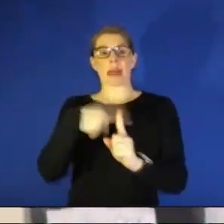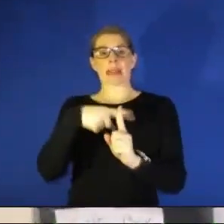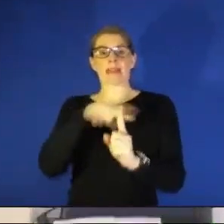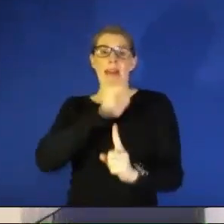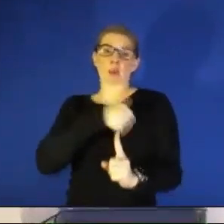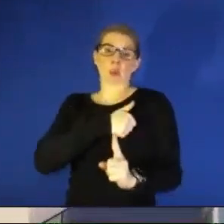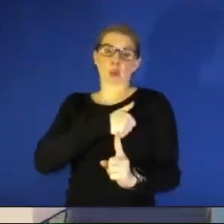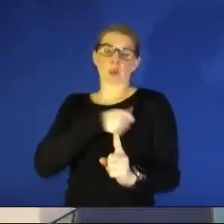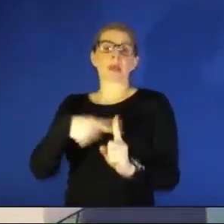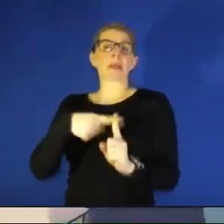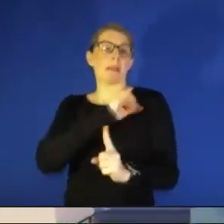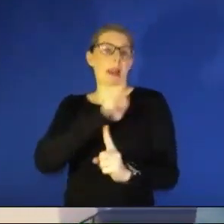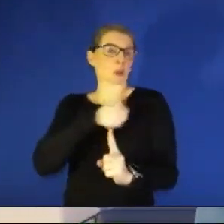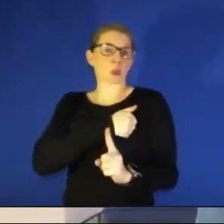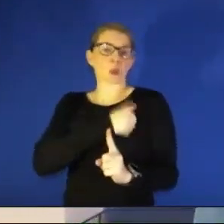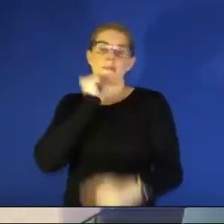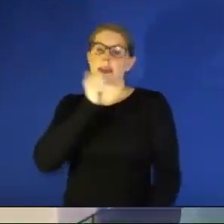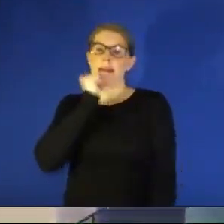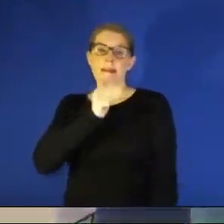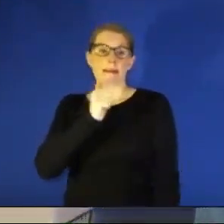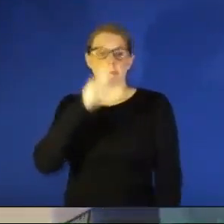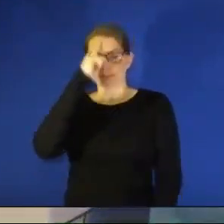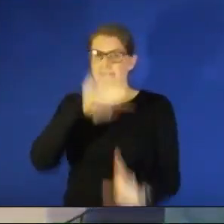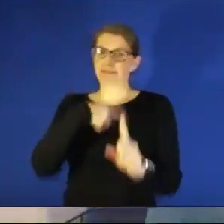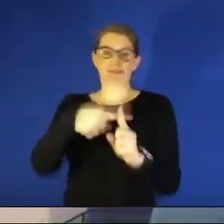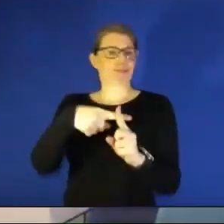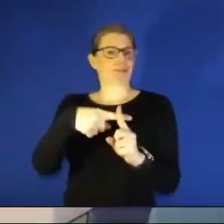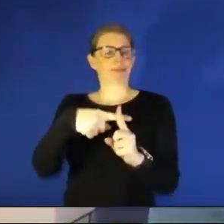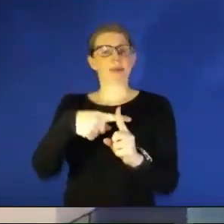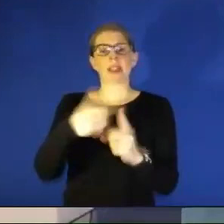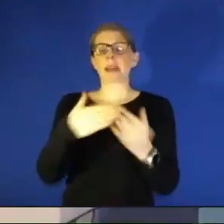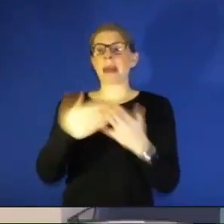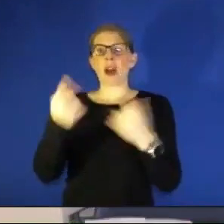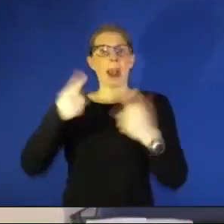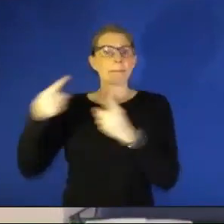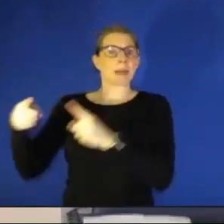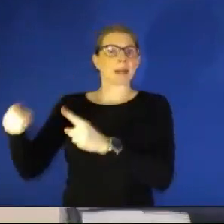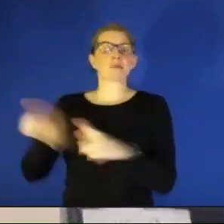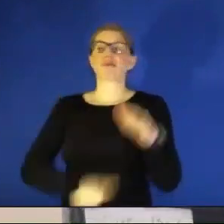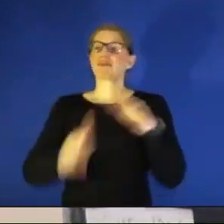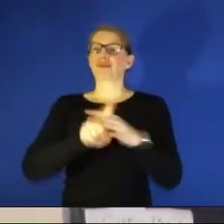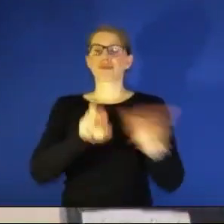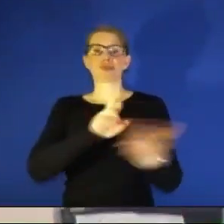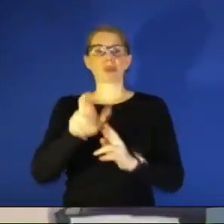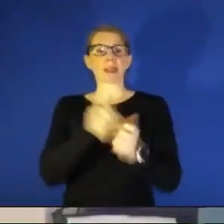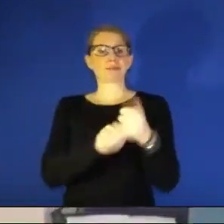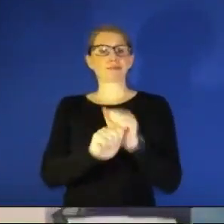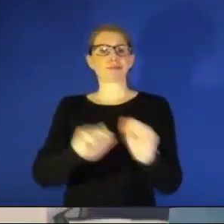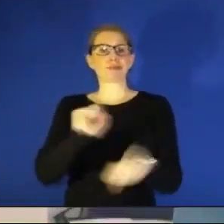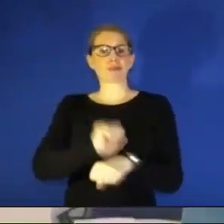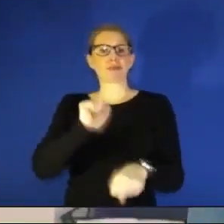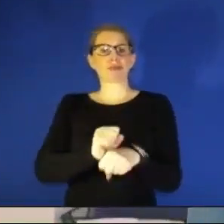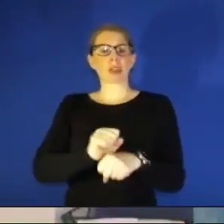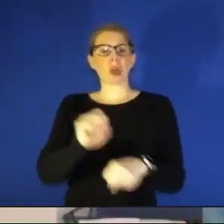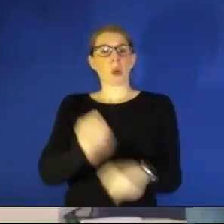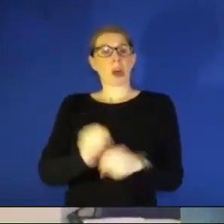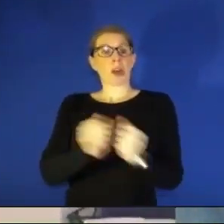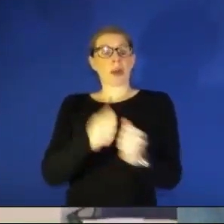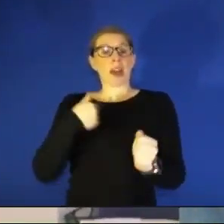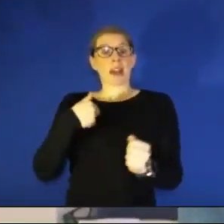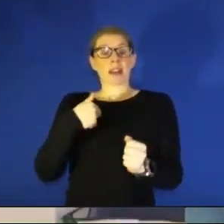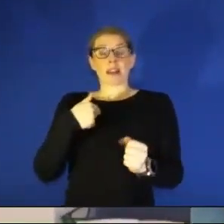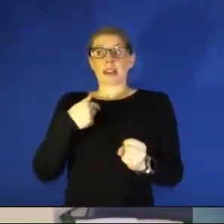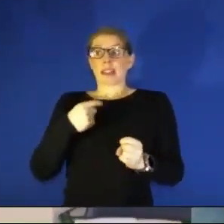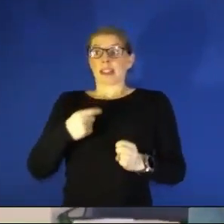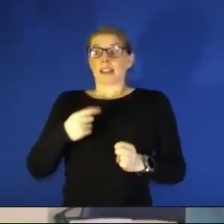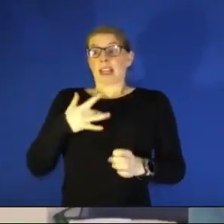positive attitude every day, no matter what's thrown at you, just showing up and ready to work, and working with a sense of urgency and